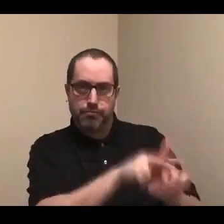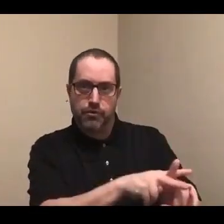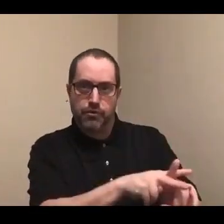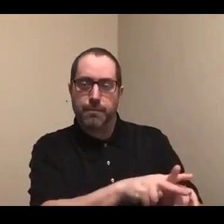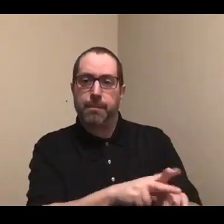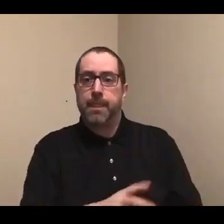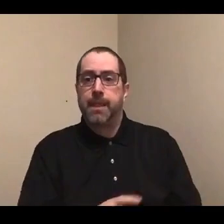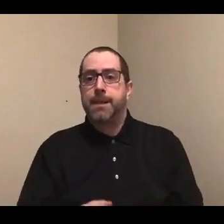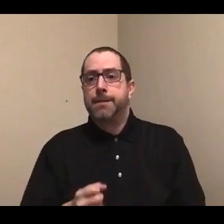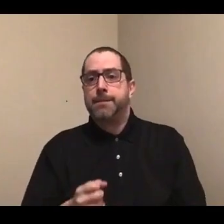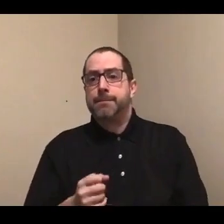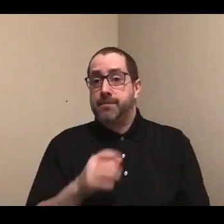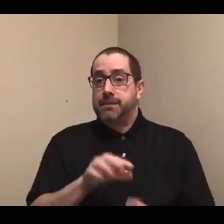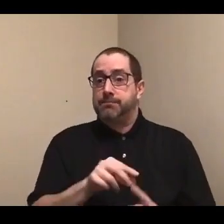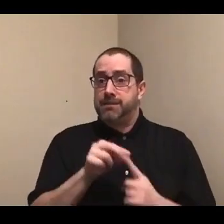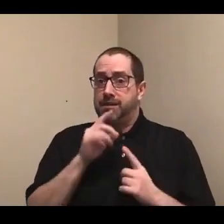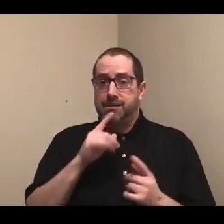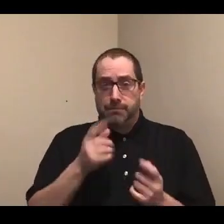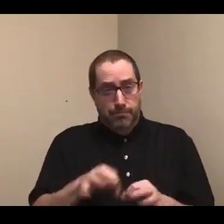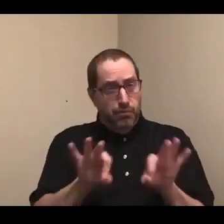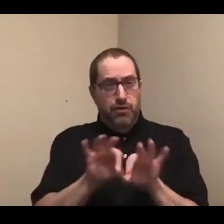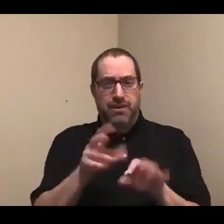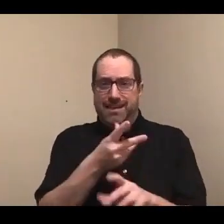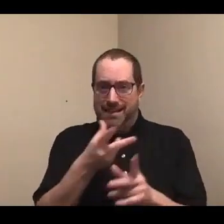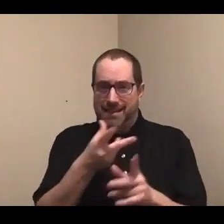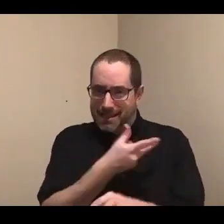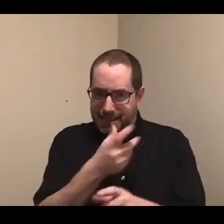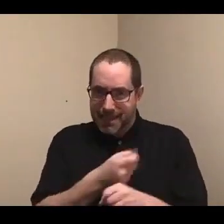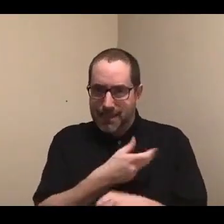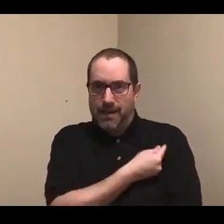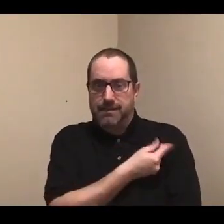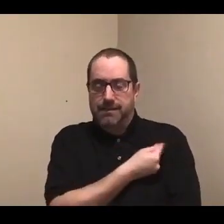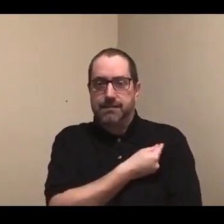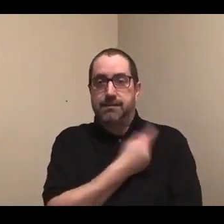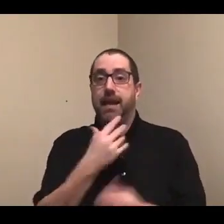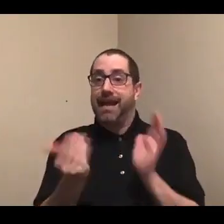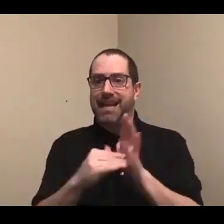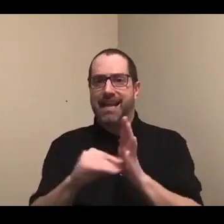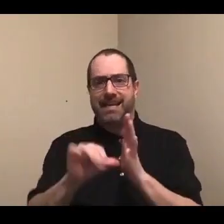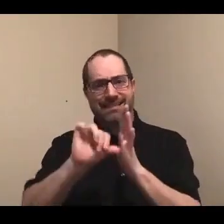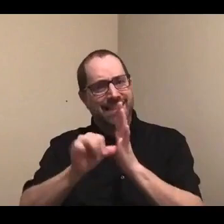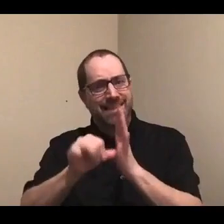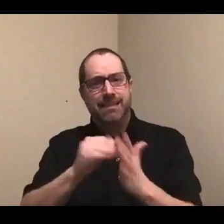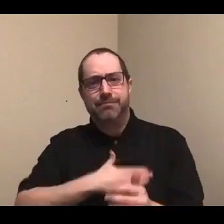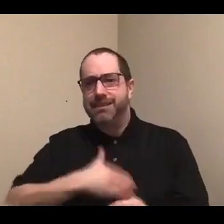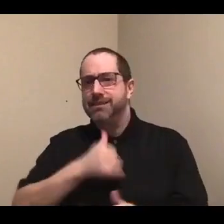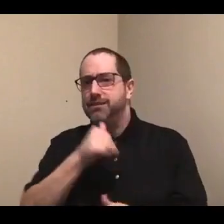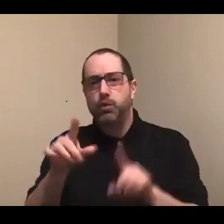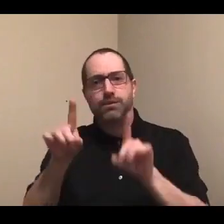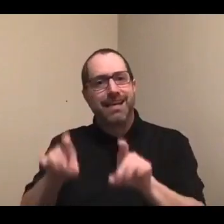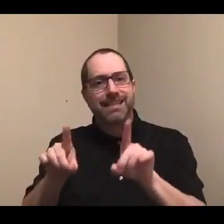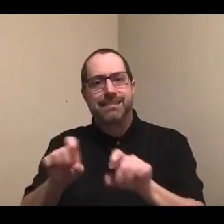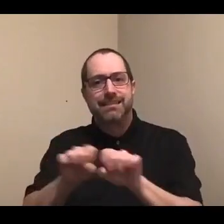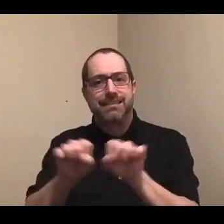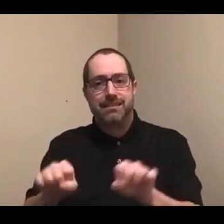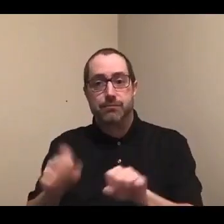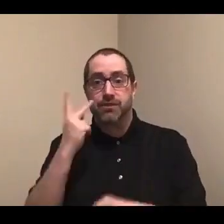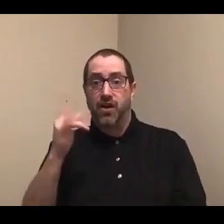keep emphasizing this. If you're not eligible, please don't test the system. We've seen that in other provinces. British Columbia